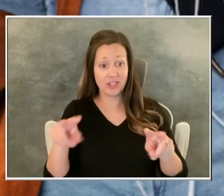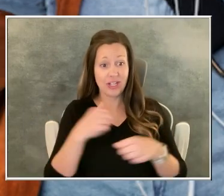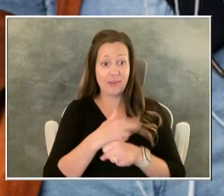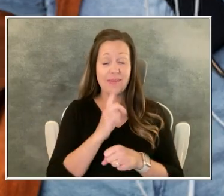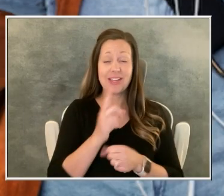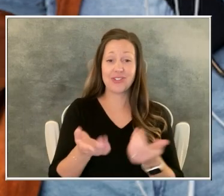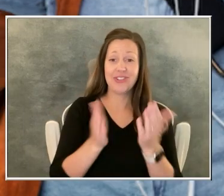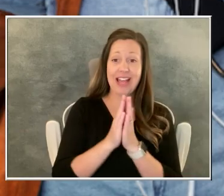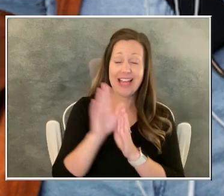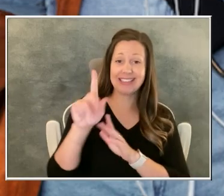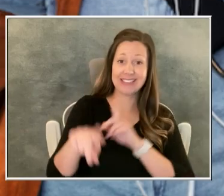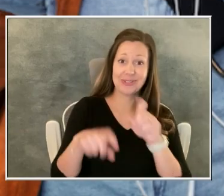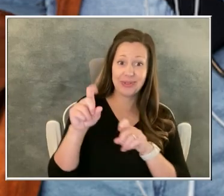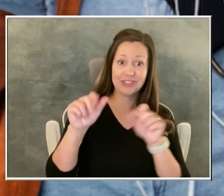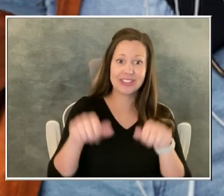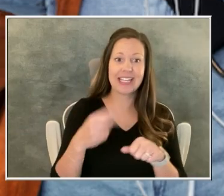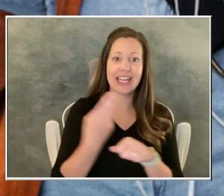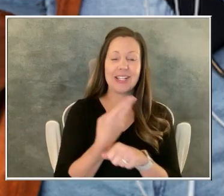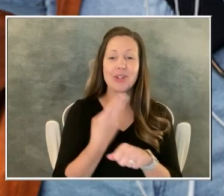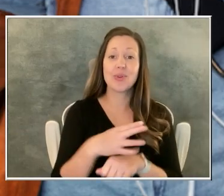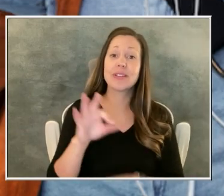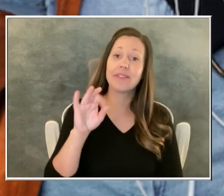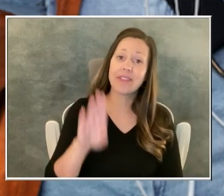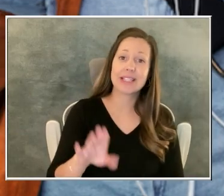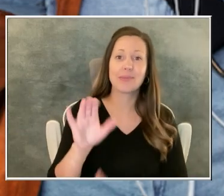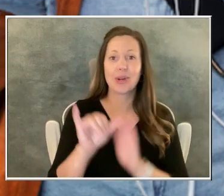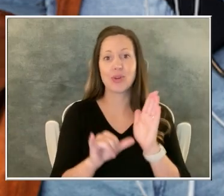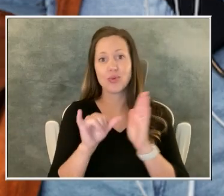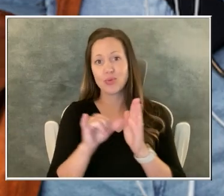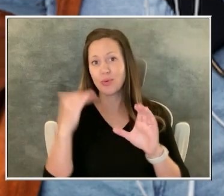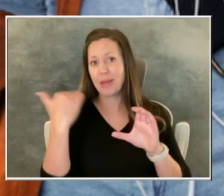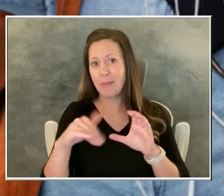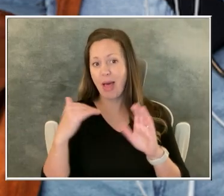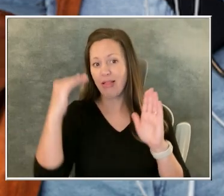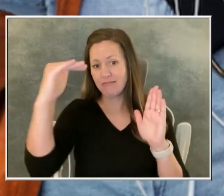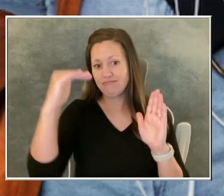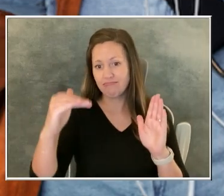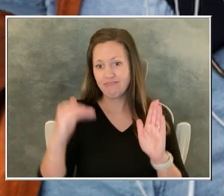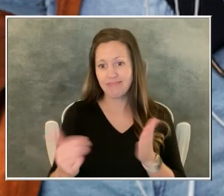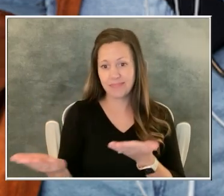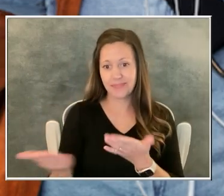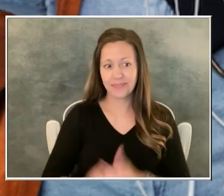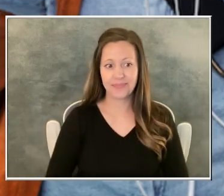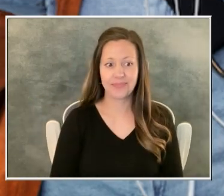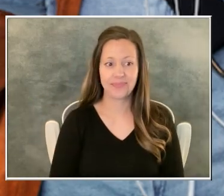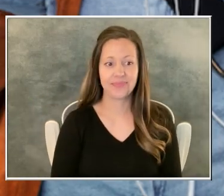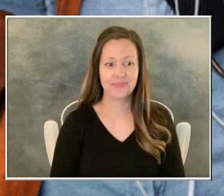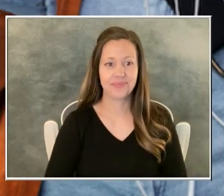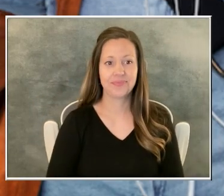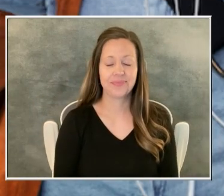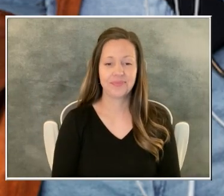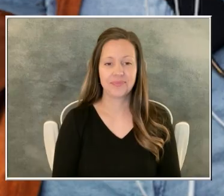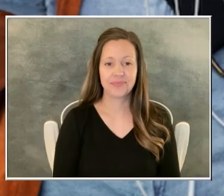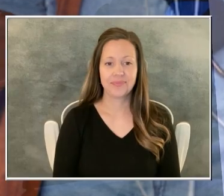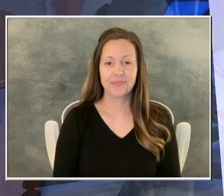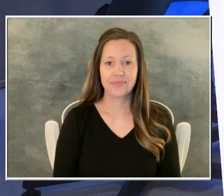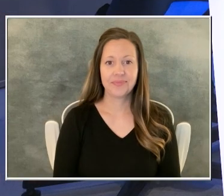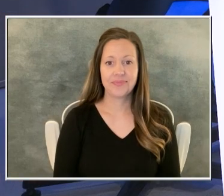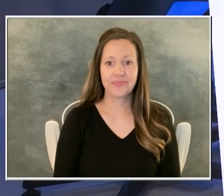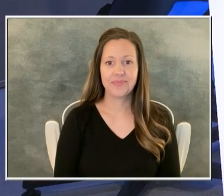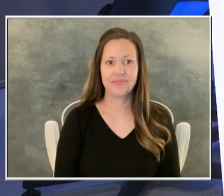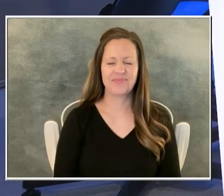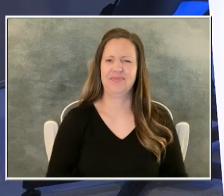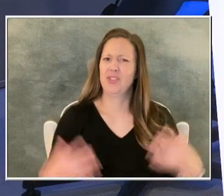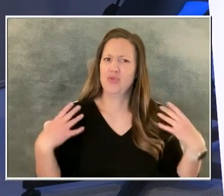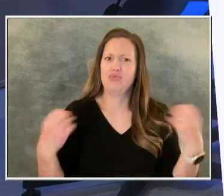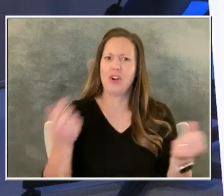the chat on YouTube or Facebook. You can email those questions to the Medical News Network. That information is right there on your screen. Kirby, what was recovery like? Did you have to